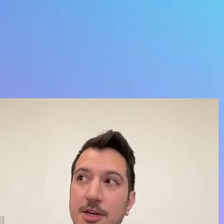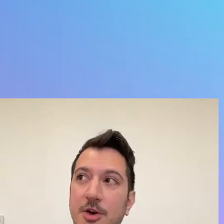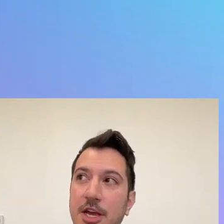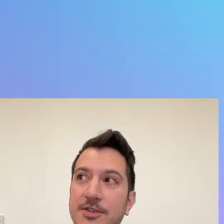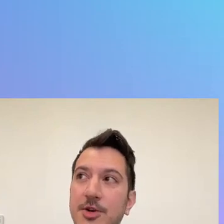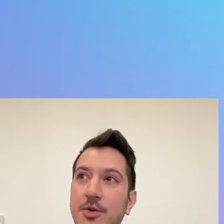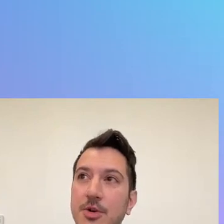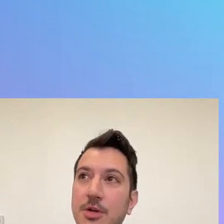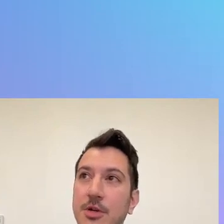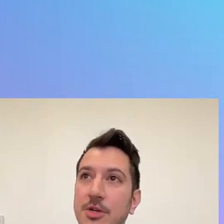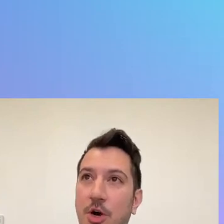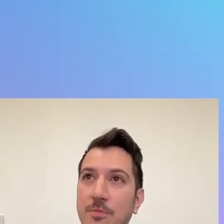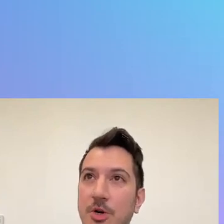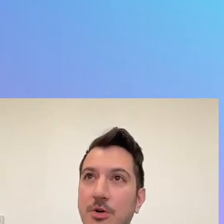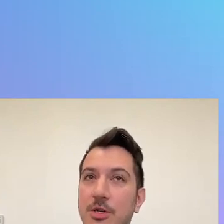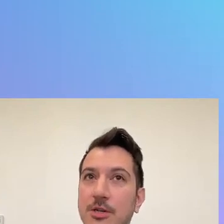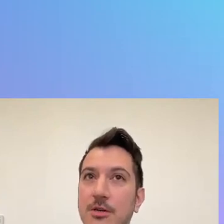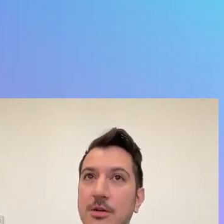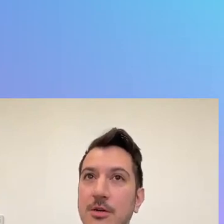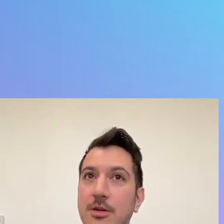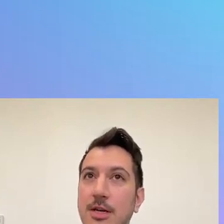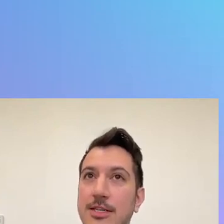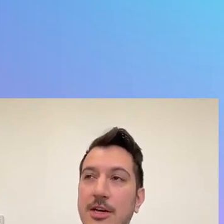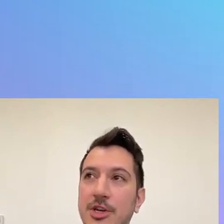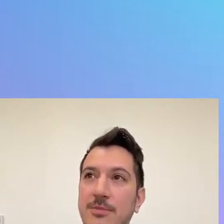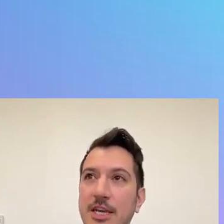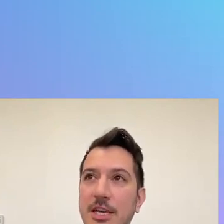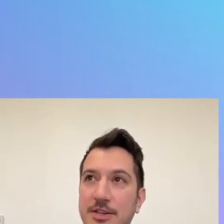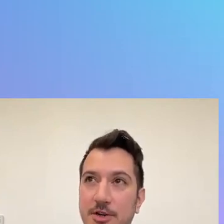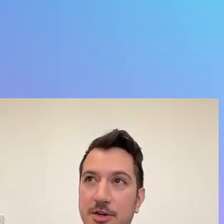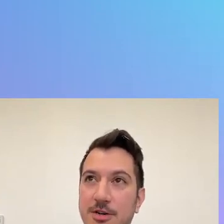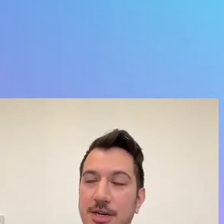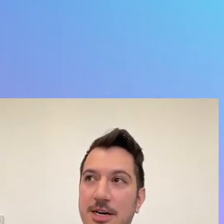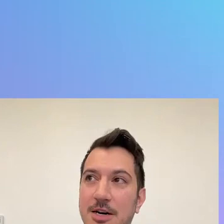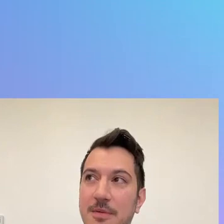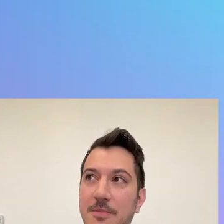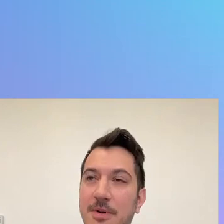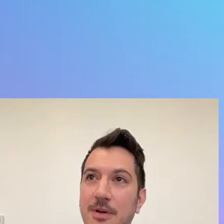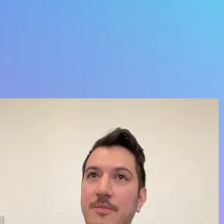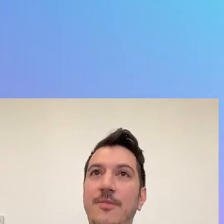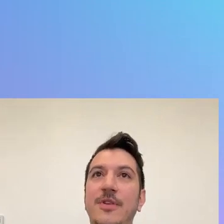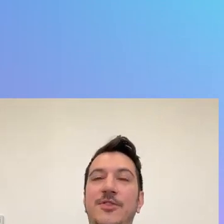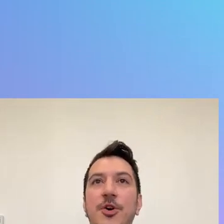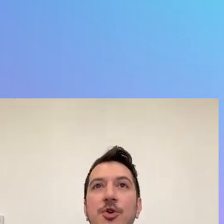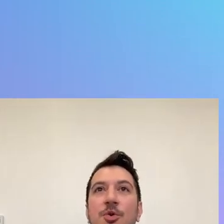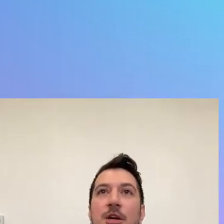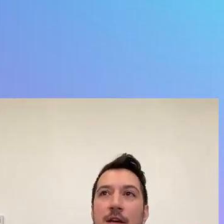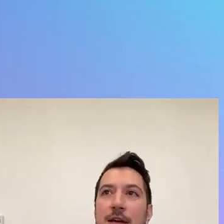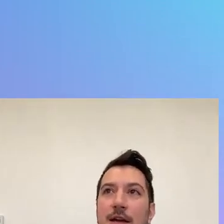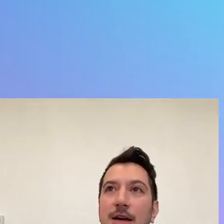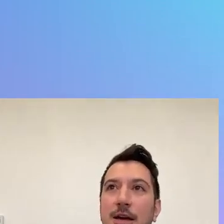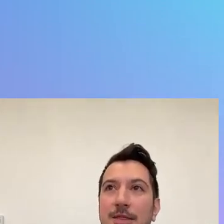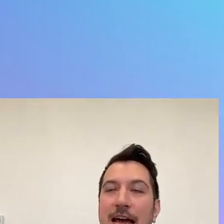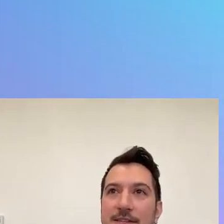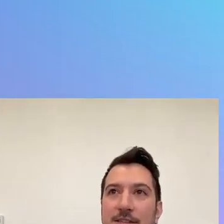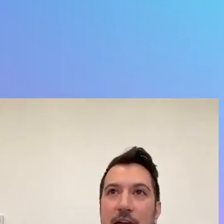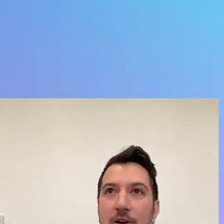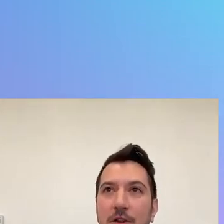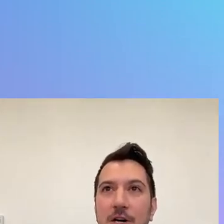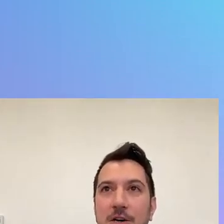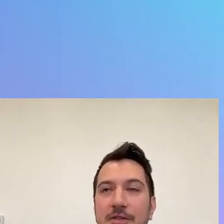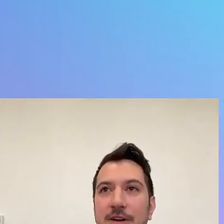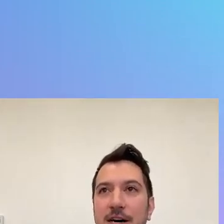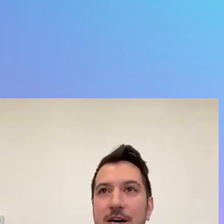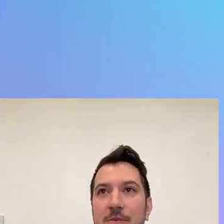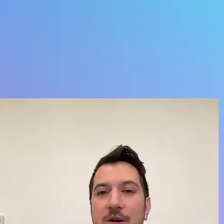Let's see. Okay, so dark mode, it's actually going to be easier. So that